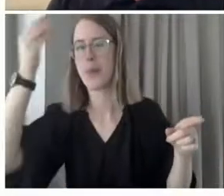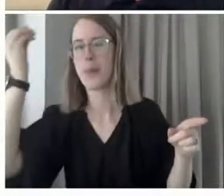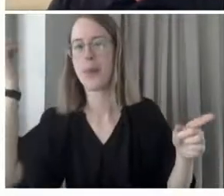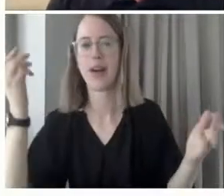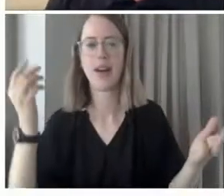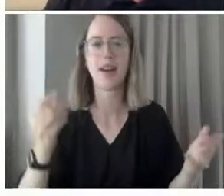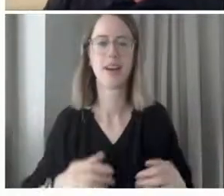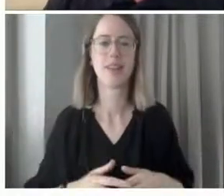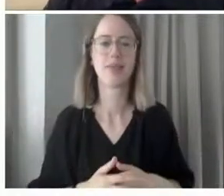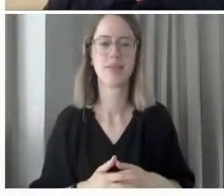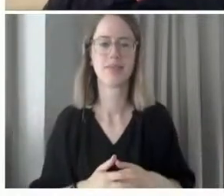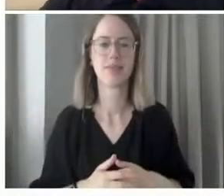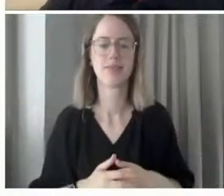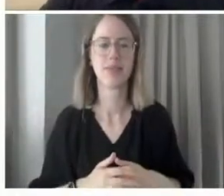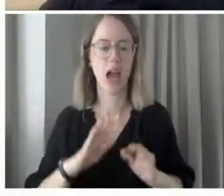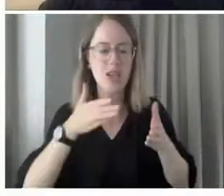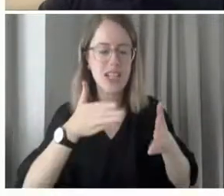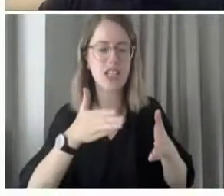we have a very short attention span.